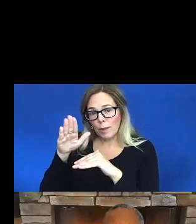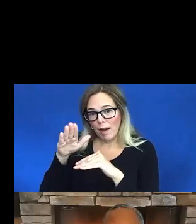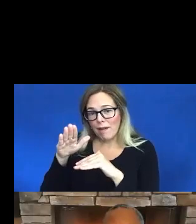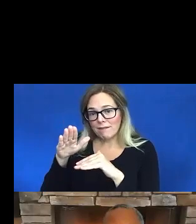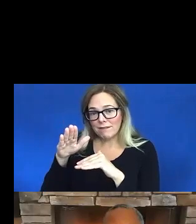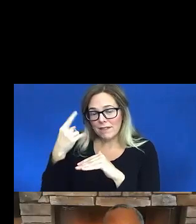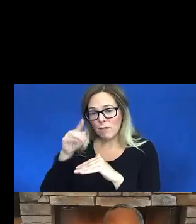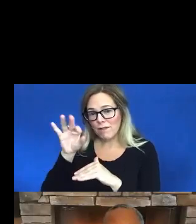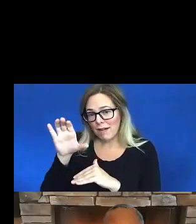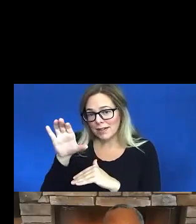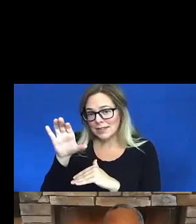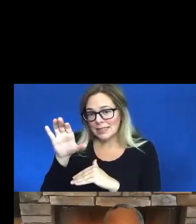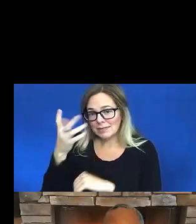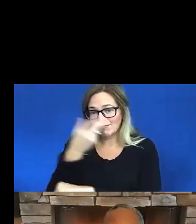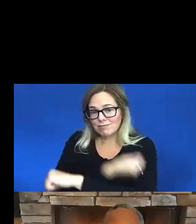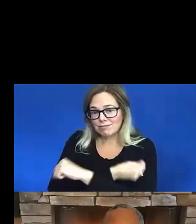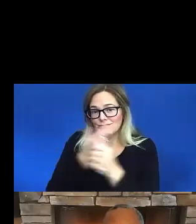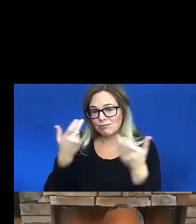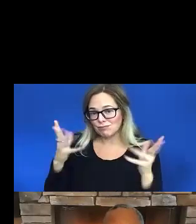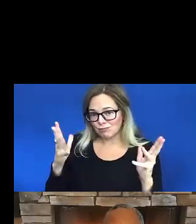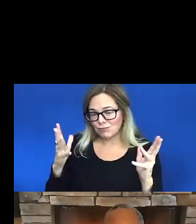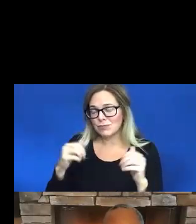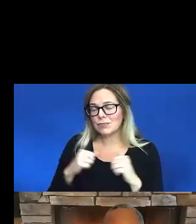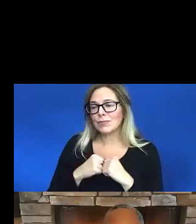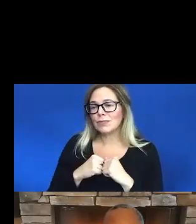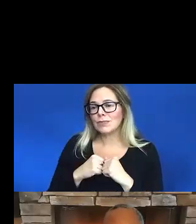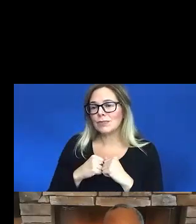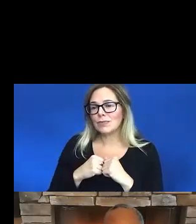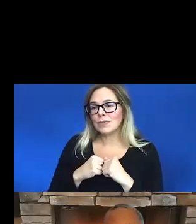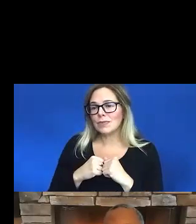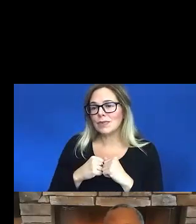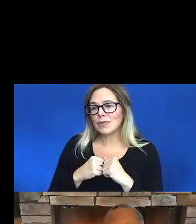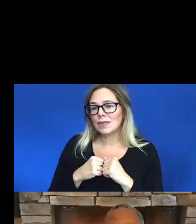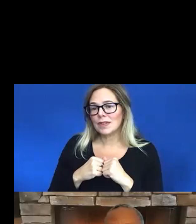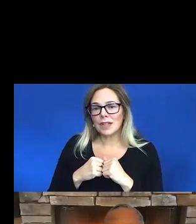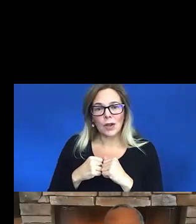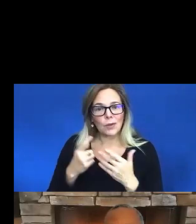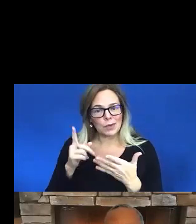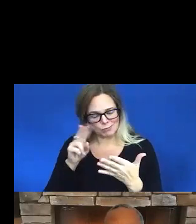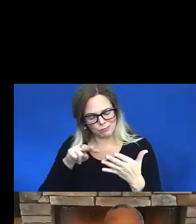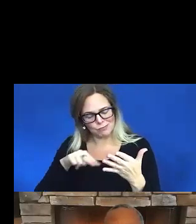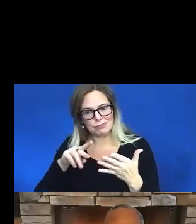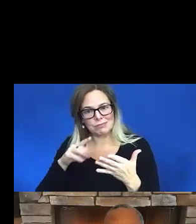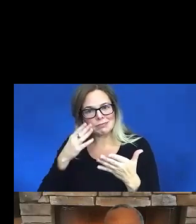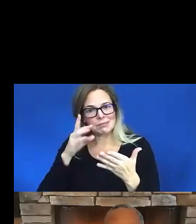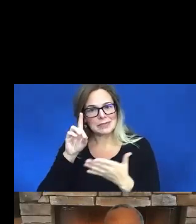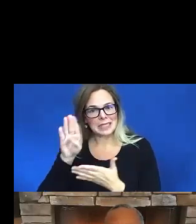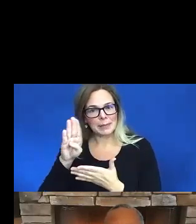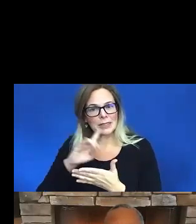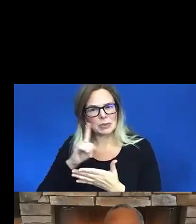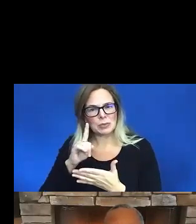for faculty vaccination. We've gone through the database and we're dealing with really a